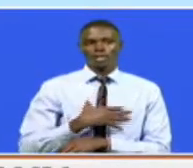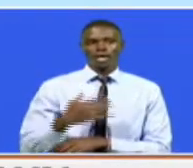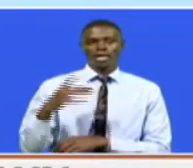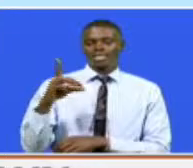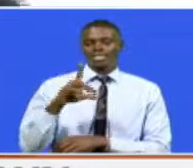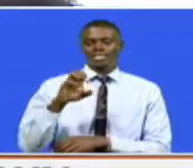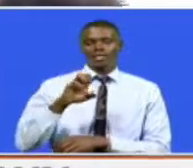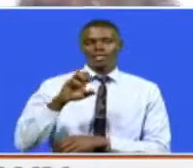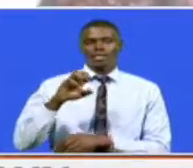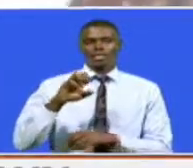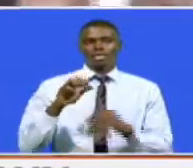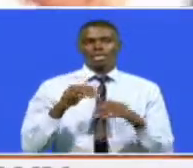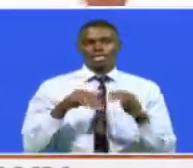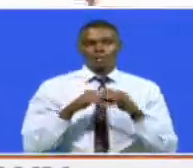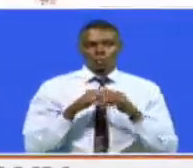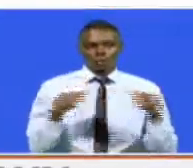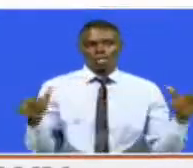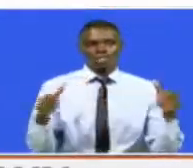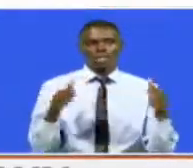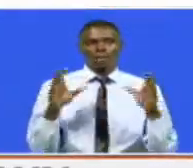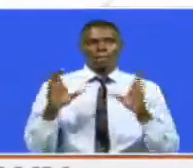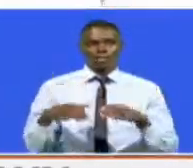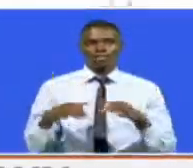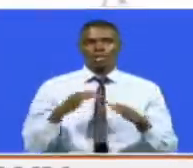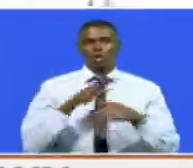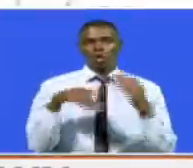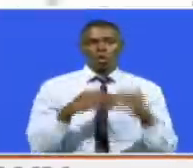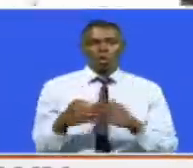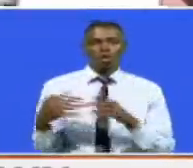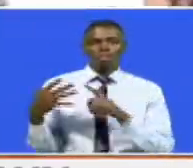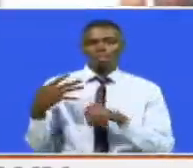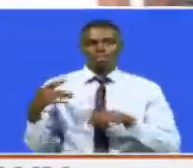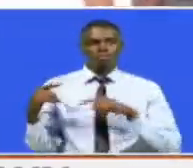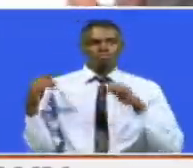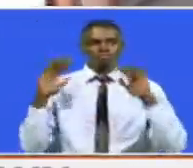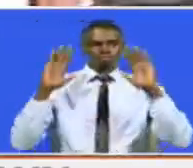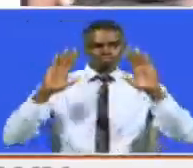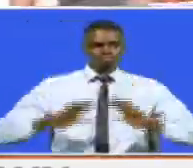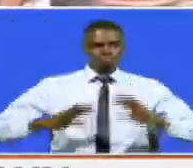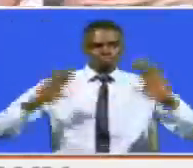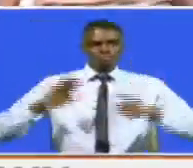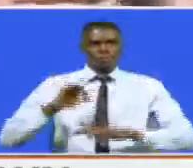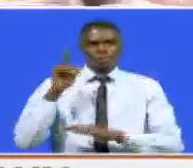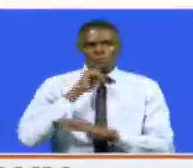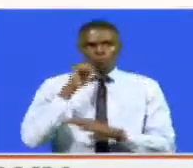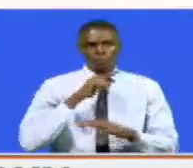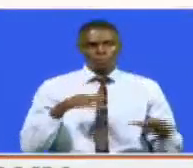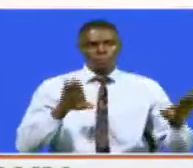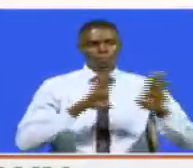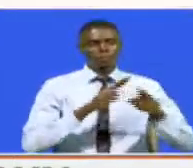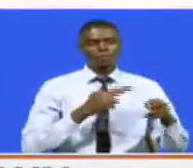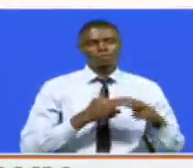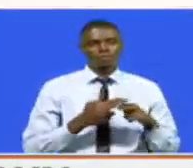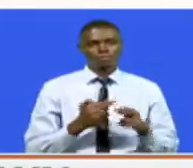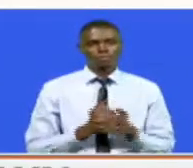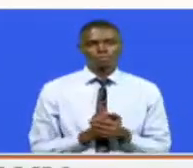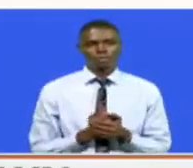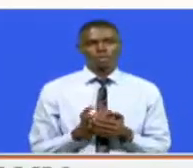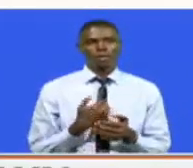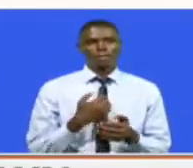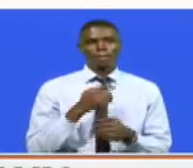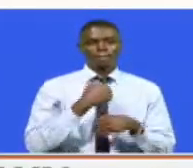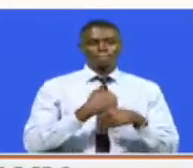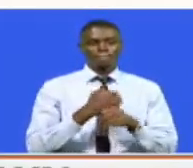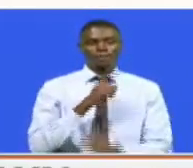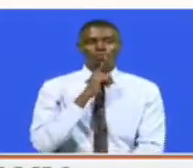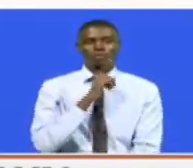Democratic Party, all of them making a final push to win over voters as the campaigning window comes to a close. Na mimi nitawahakikishia